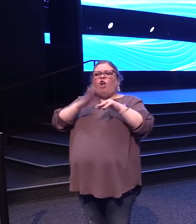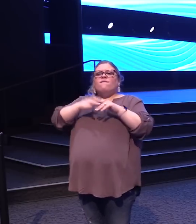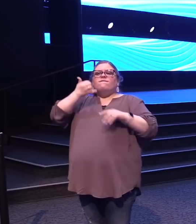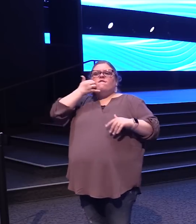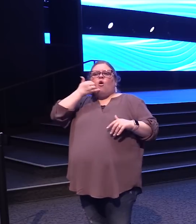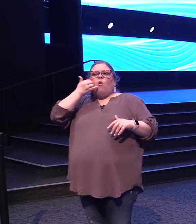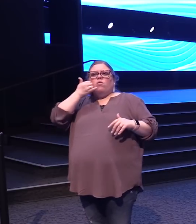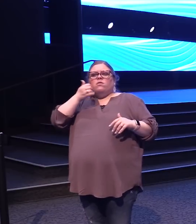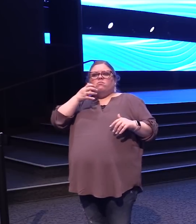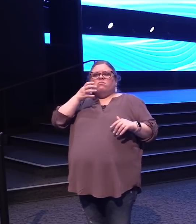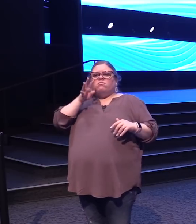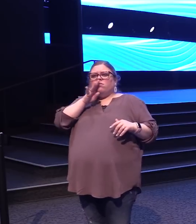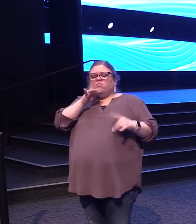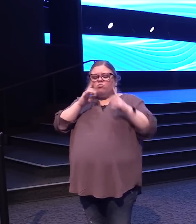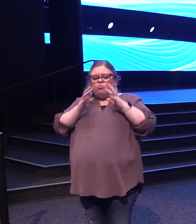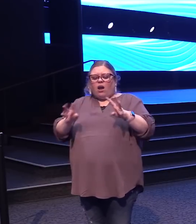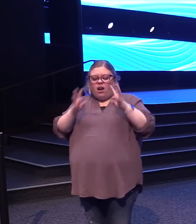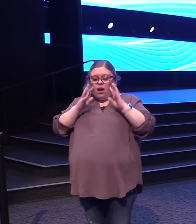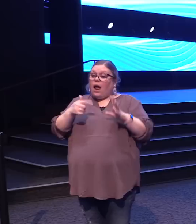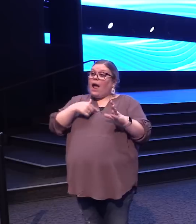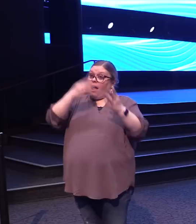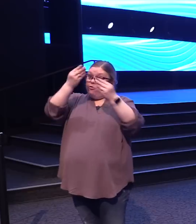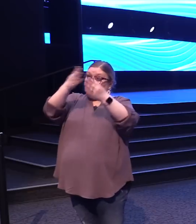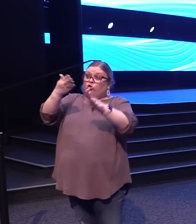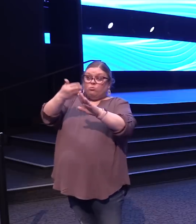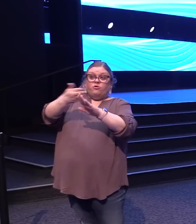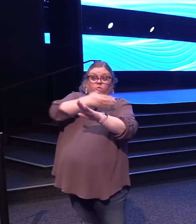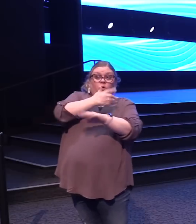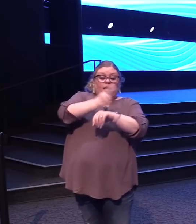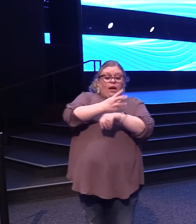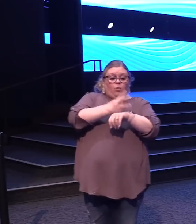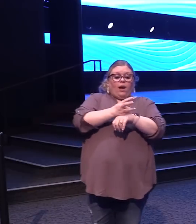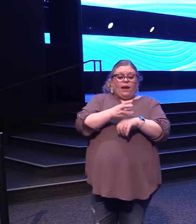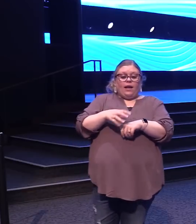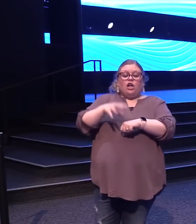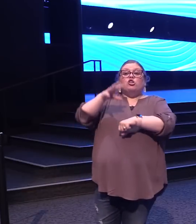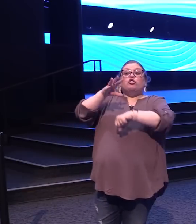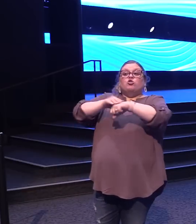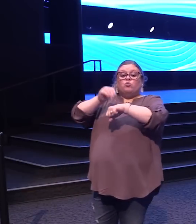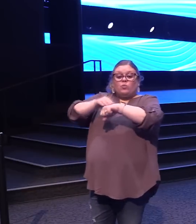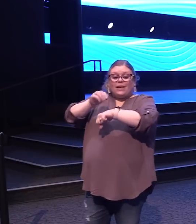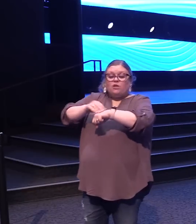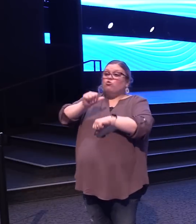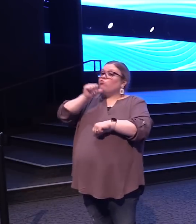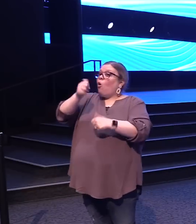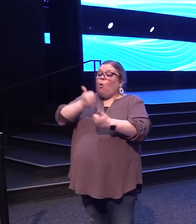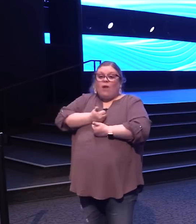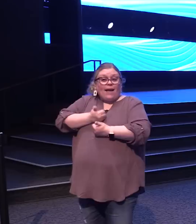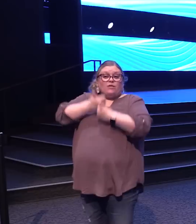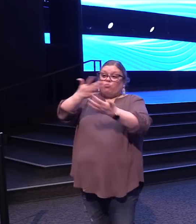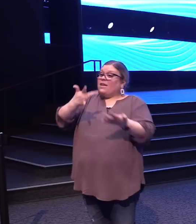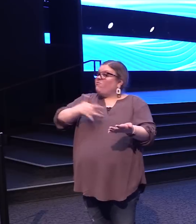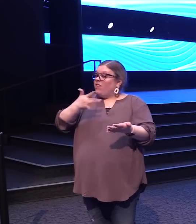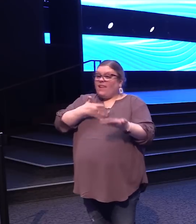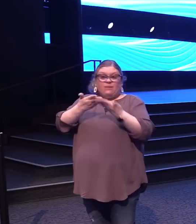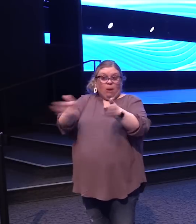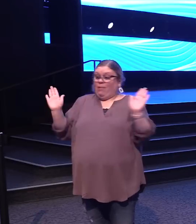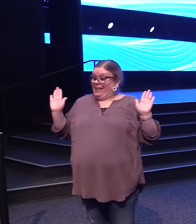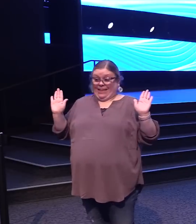phone. Now, I told you this before, Gateway. Swedes don't express feelings